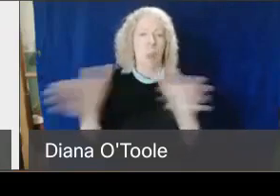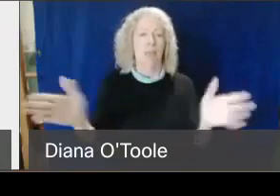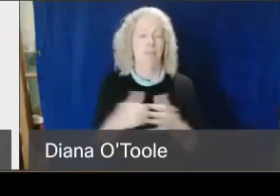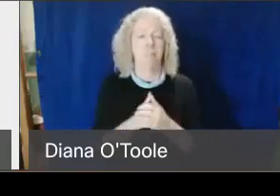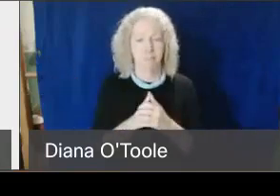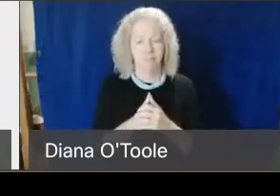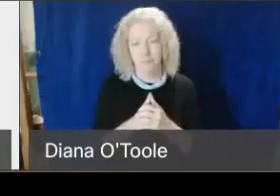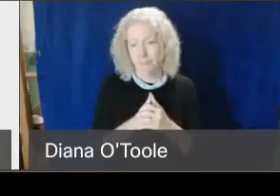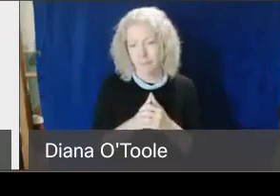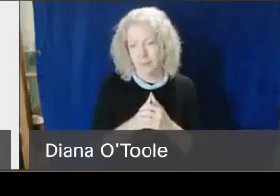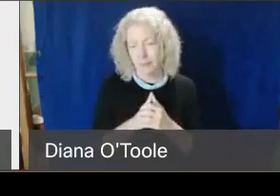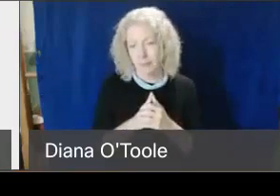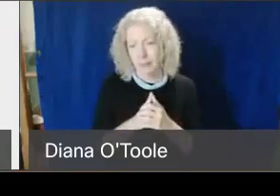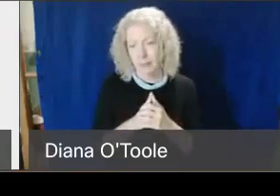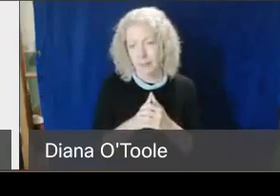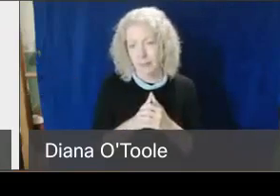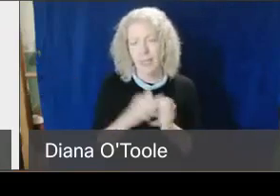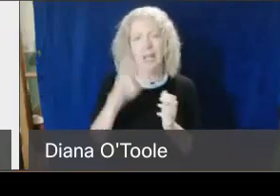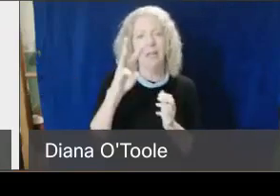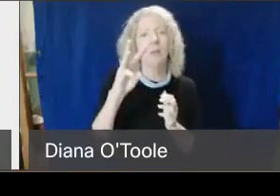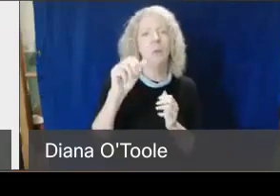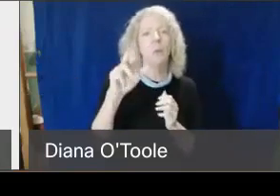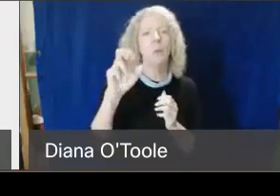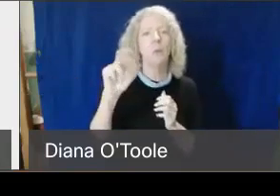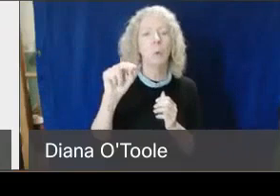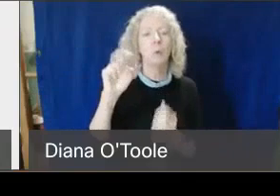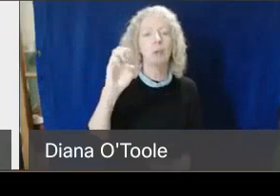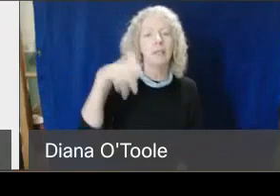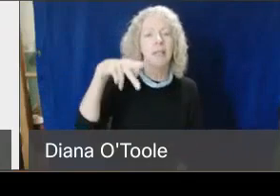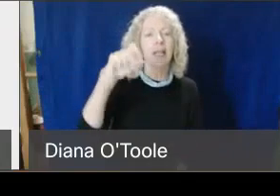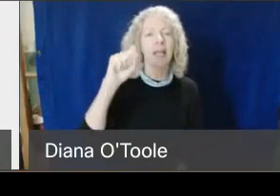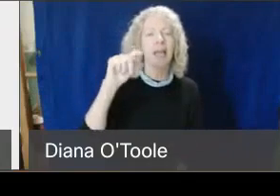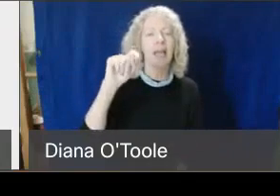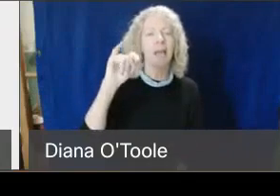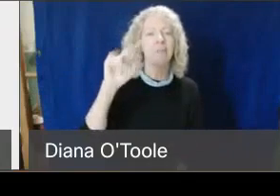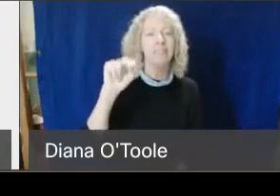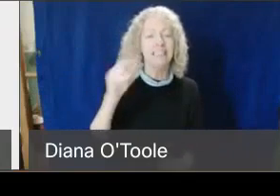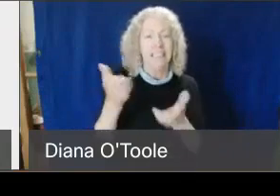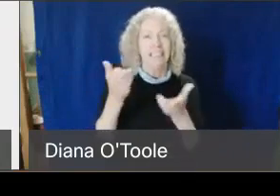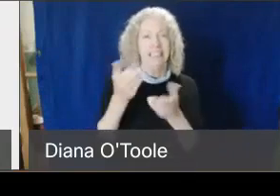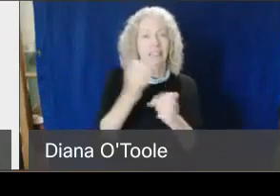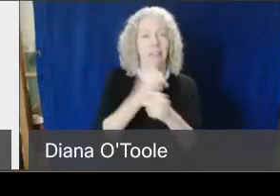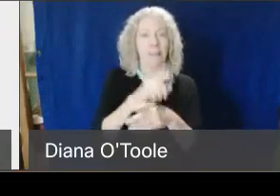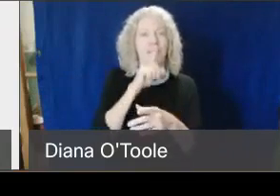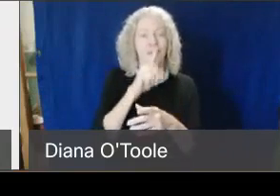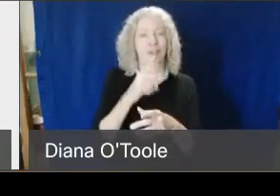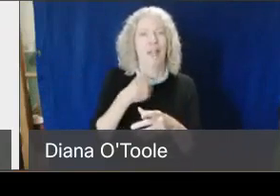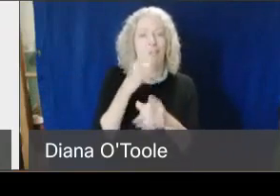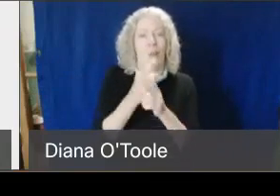editor and support person here, Warren Epstein, is here with me and making sure we stay on track. Thank you,